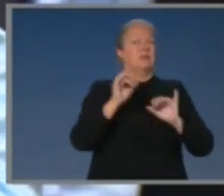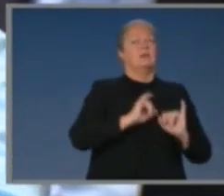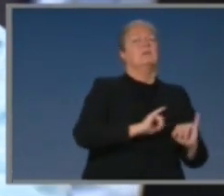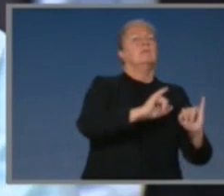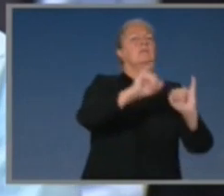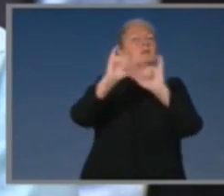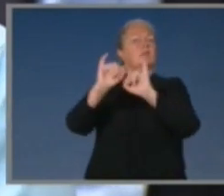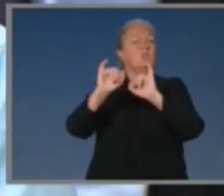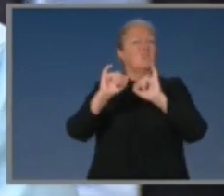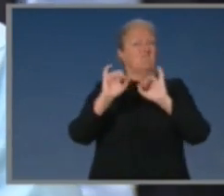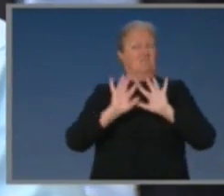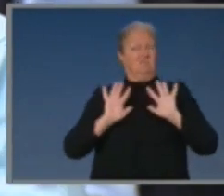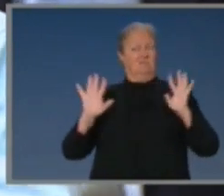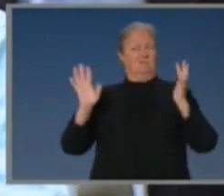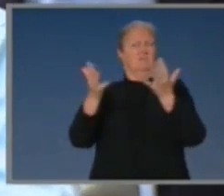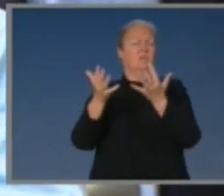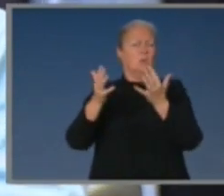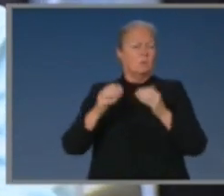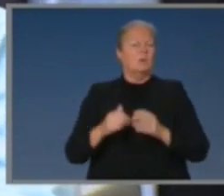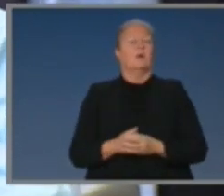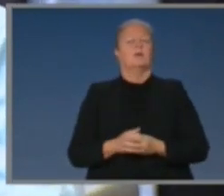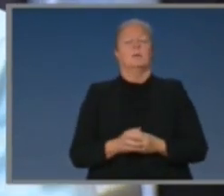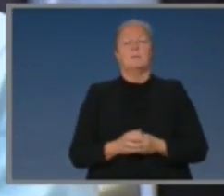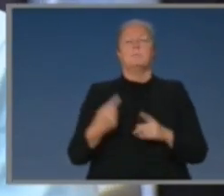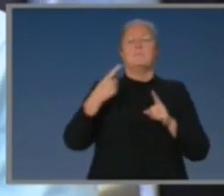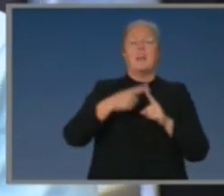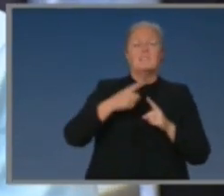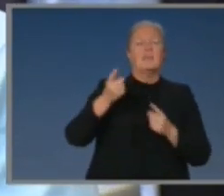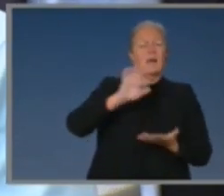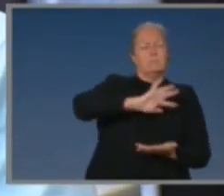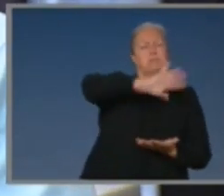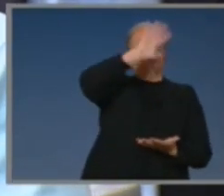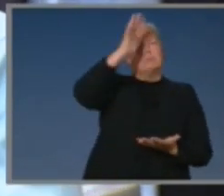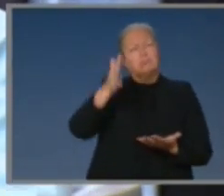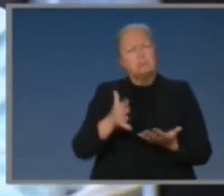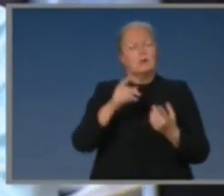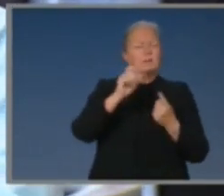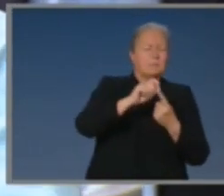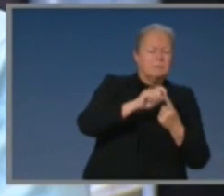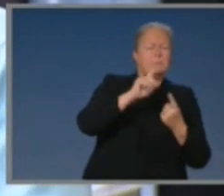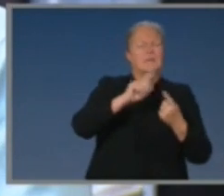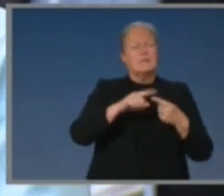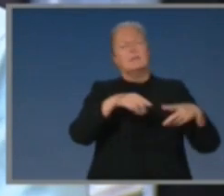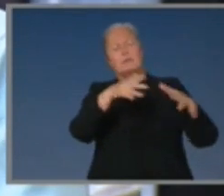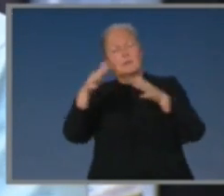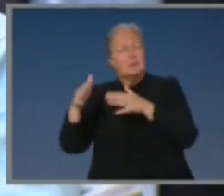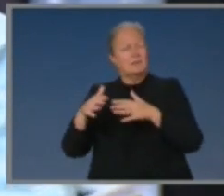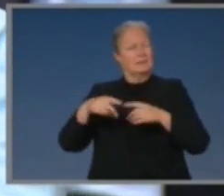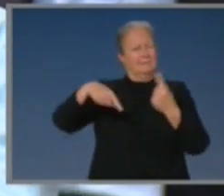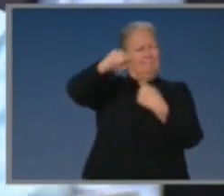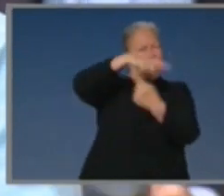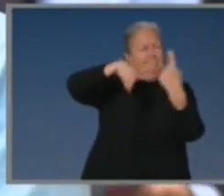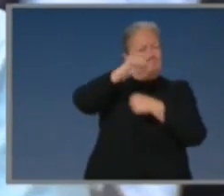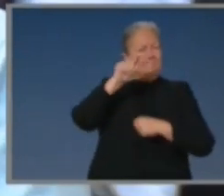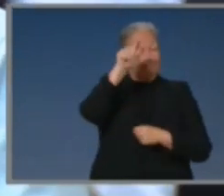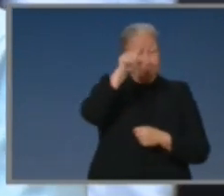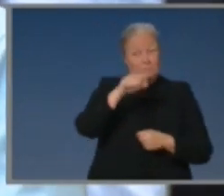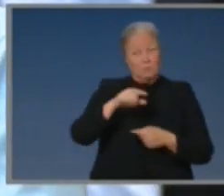hoard medical supplies. Obviously, cover-up is a very particularly strong assessment of it. Is that a view that you share of the